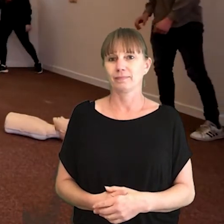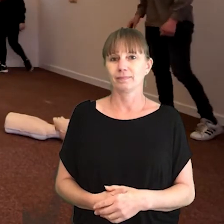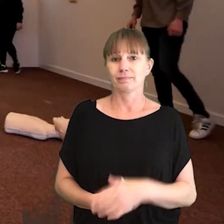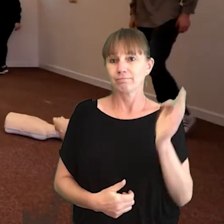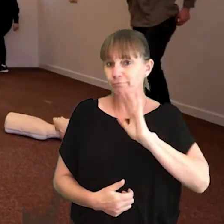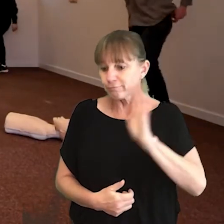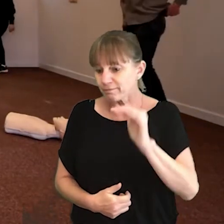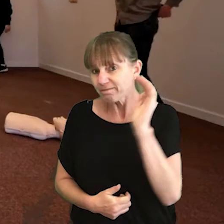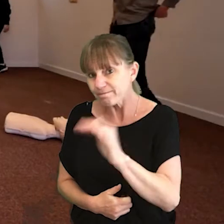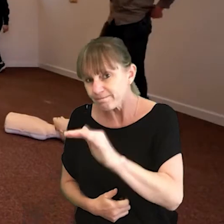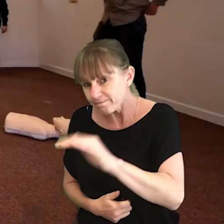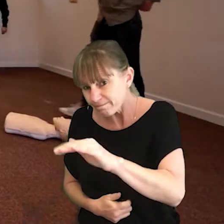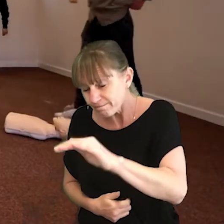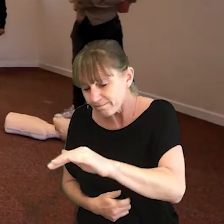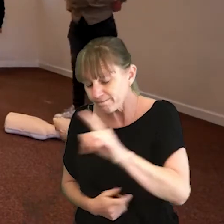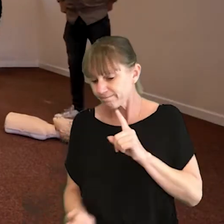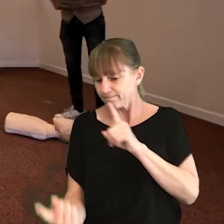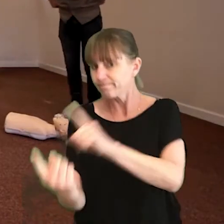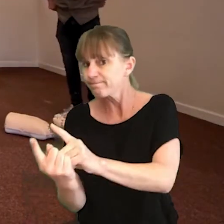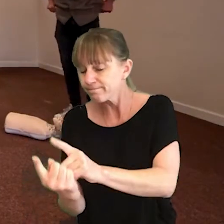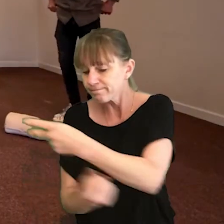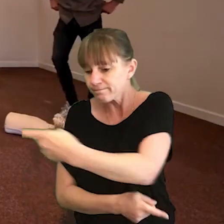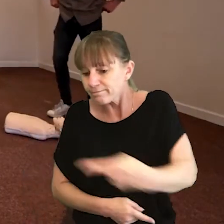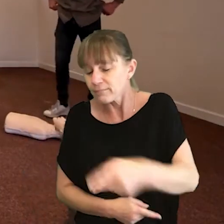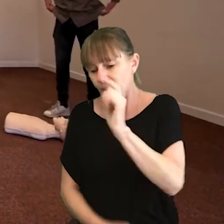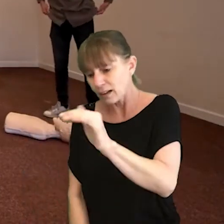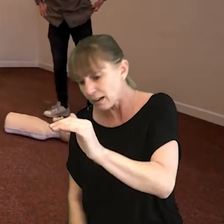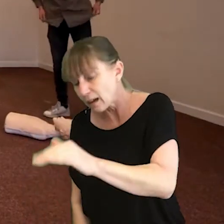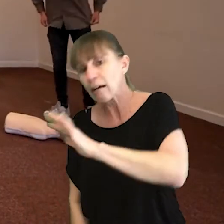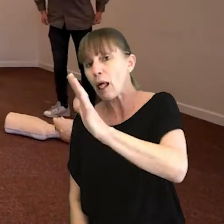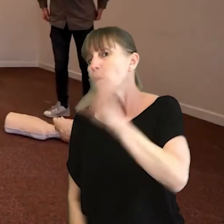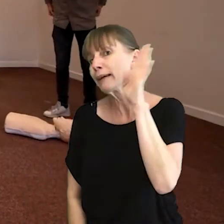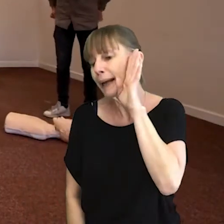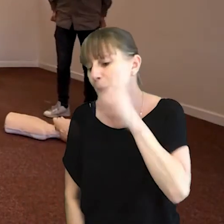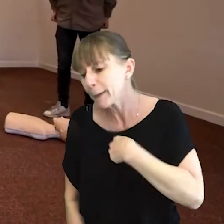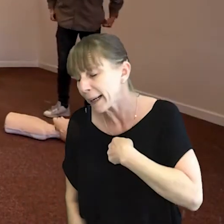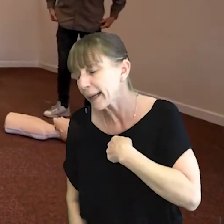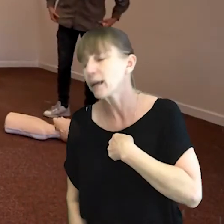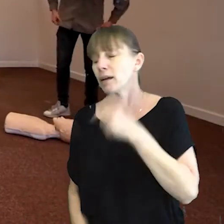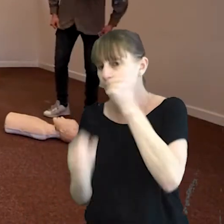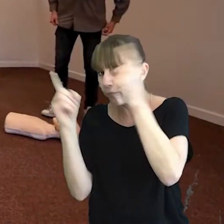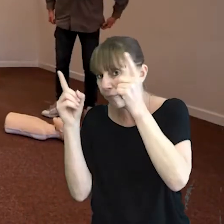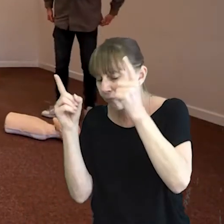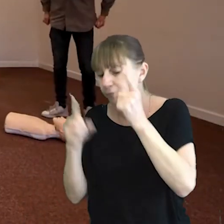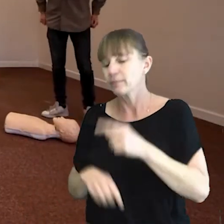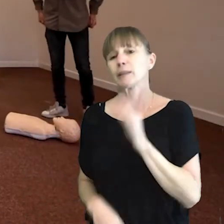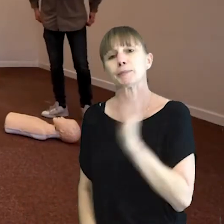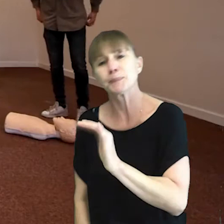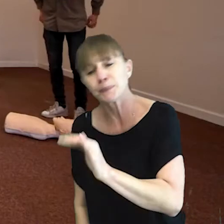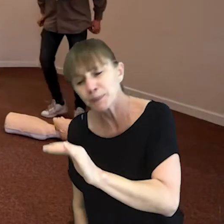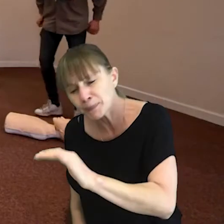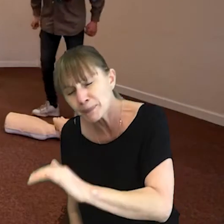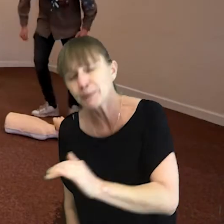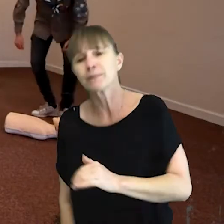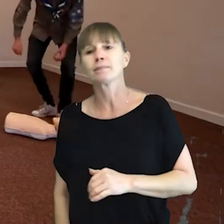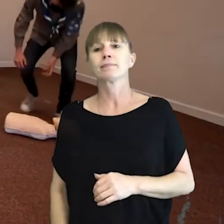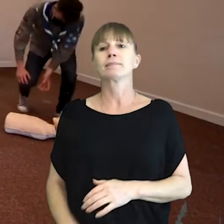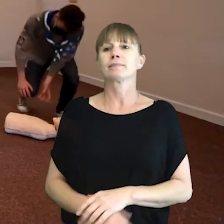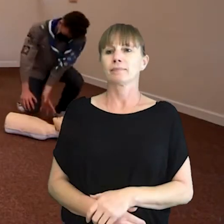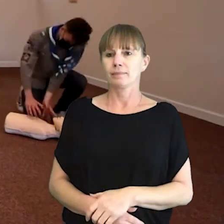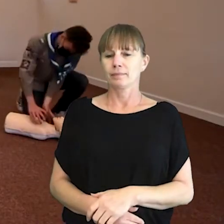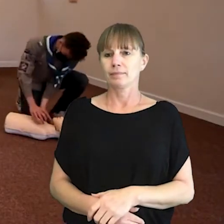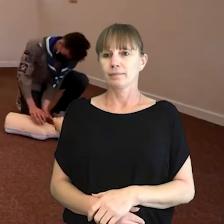Hello. Safe to approach, and you come. Hello. Hello. Hello. Hello. Open your eyes for me. Hello. You can hear me, open Hello. your eyes. Can you hear